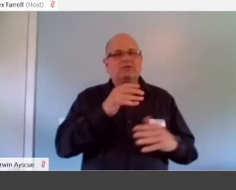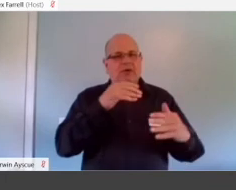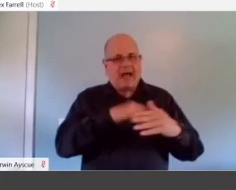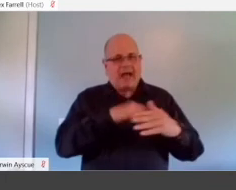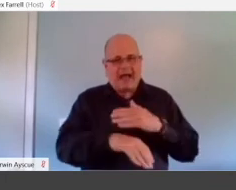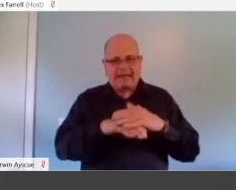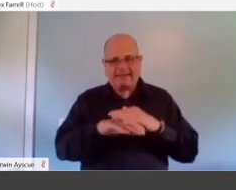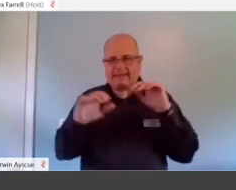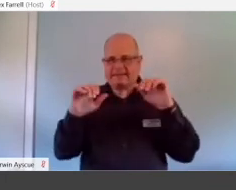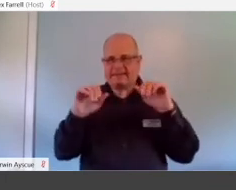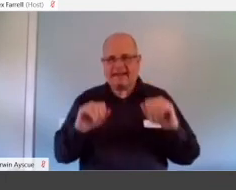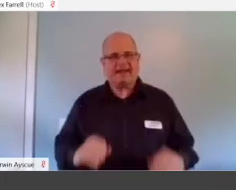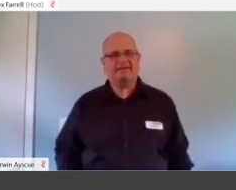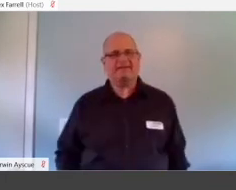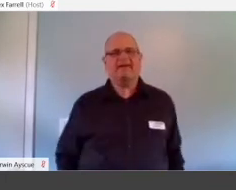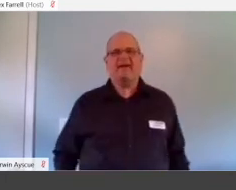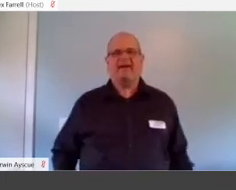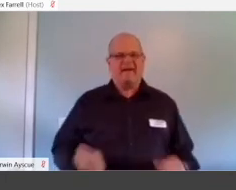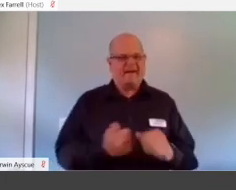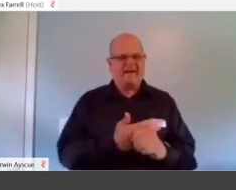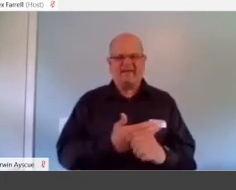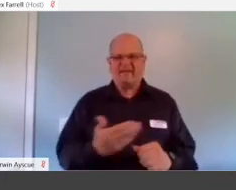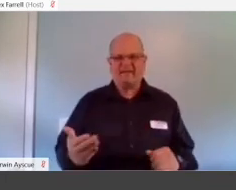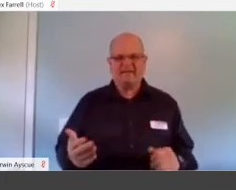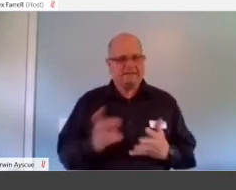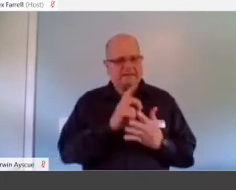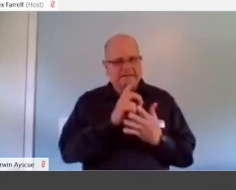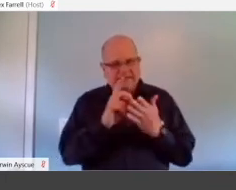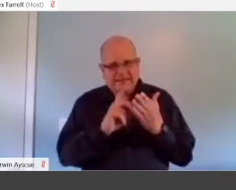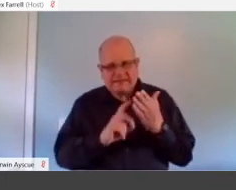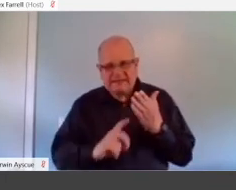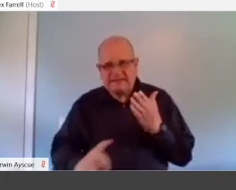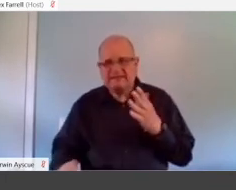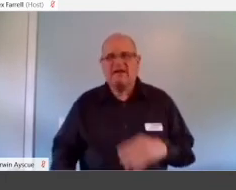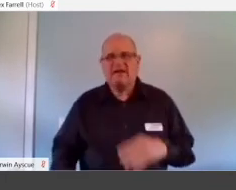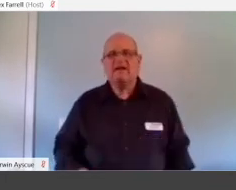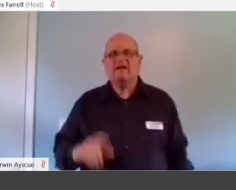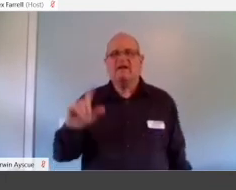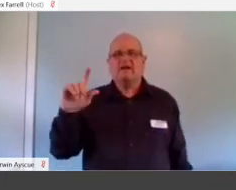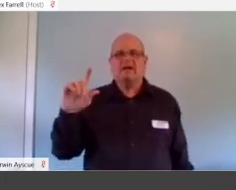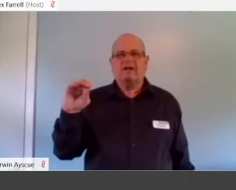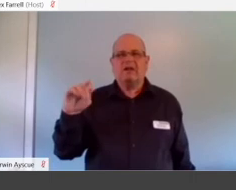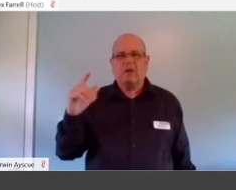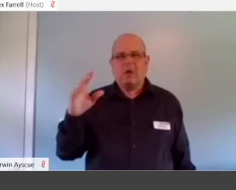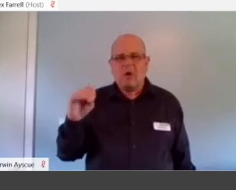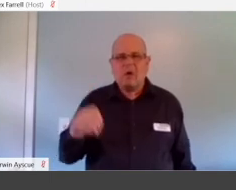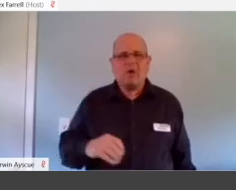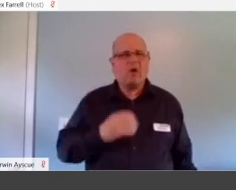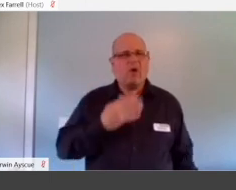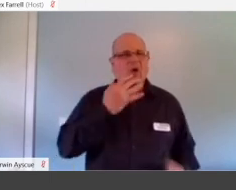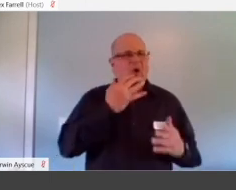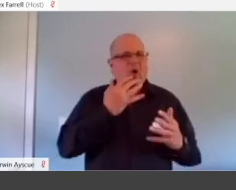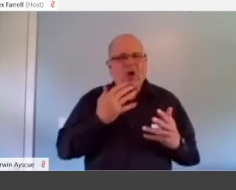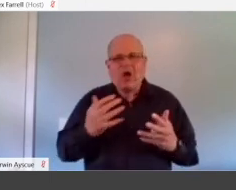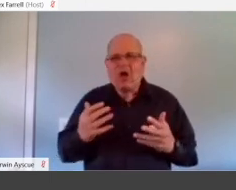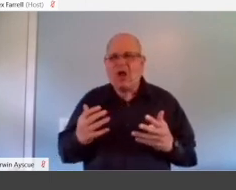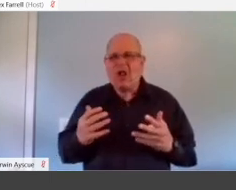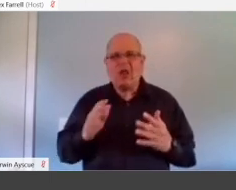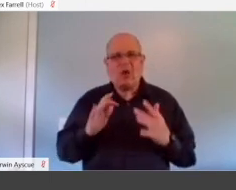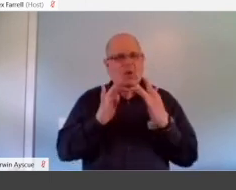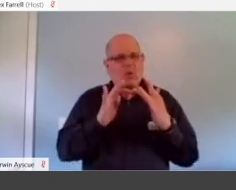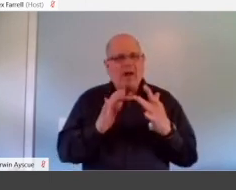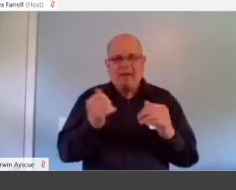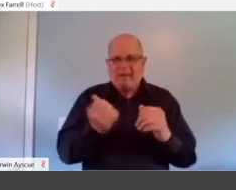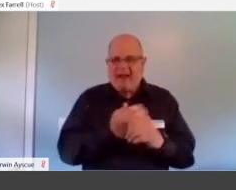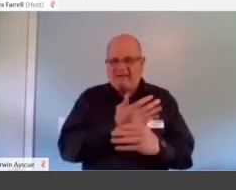issues internally when we're doing design work, we're doing logo work, color palettes, web work, any of that. Like, it's